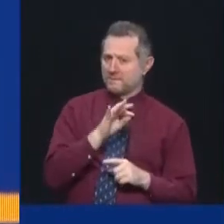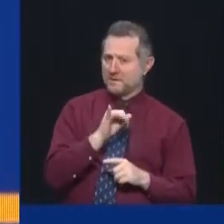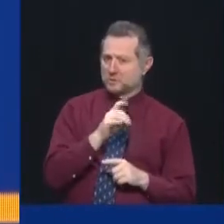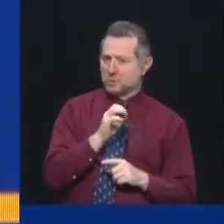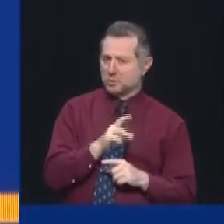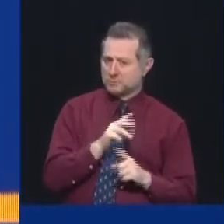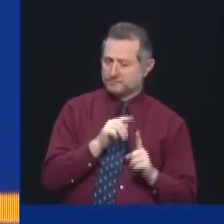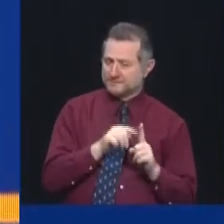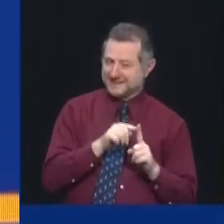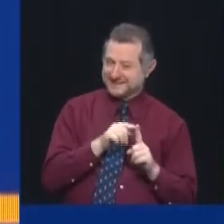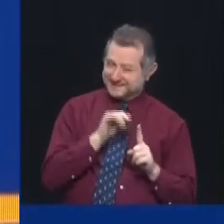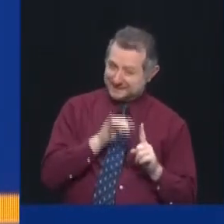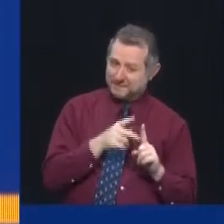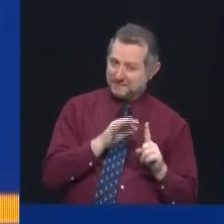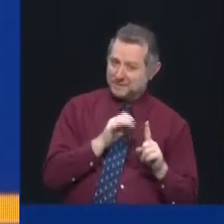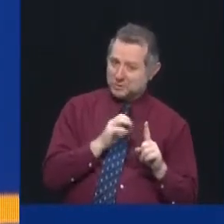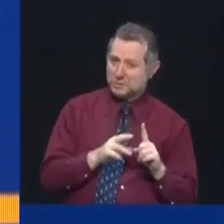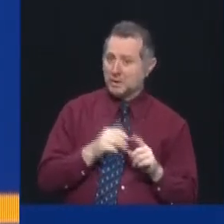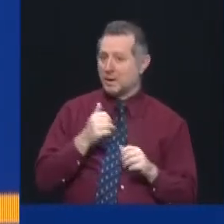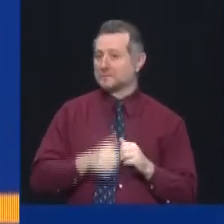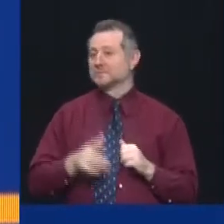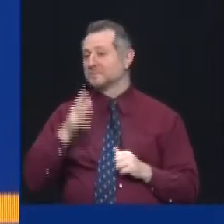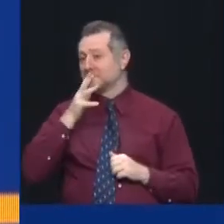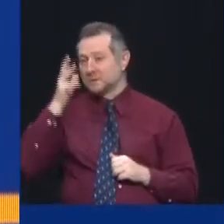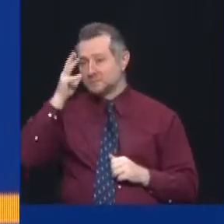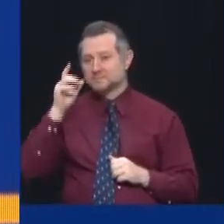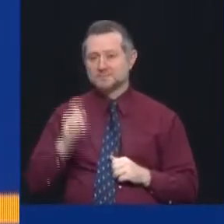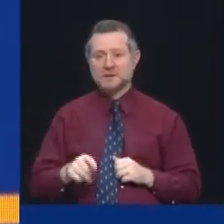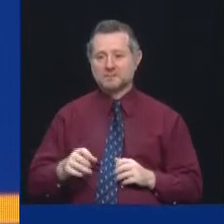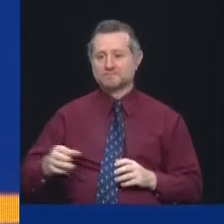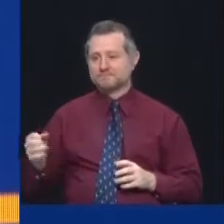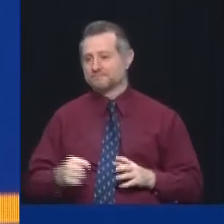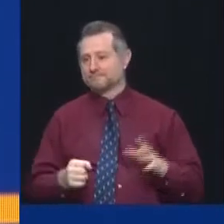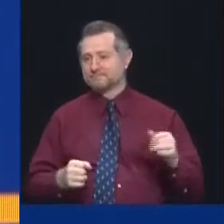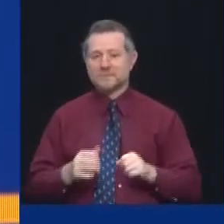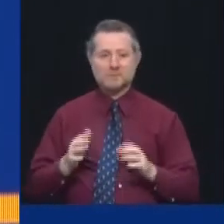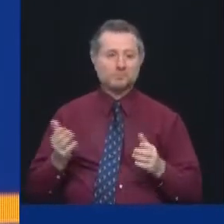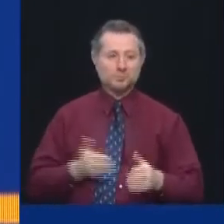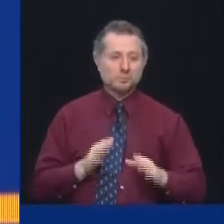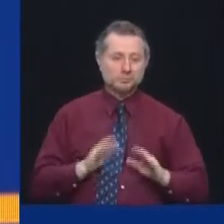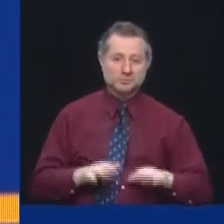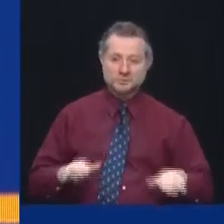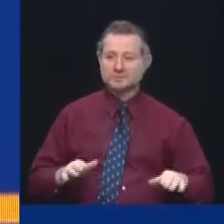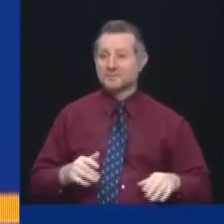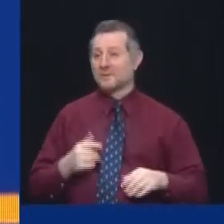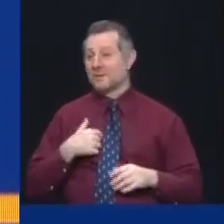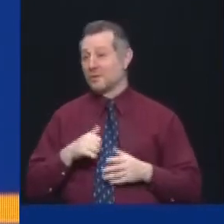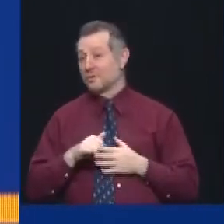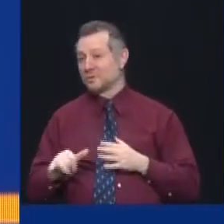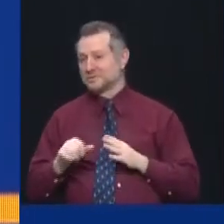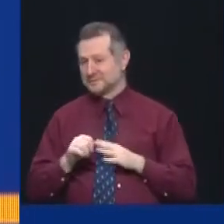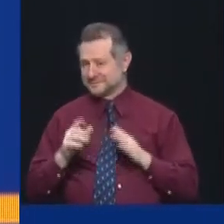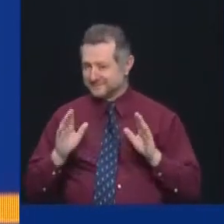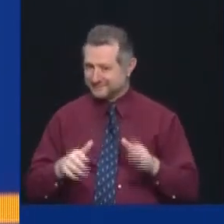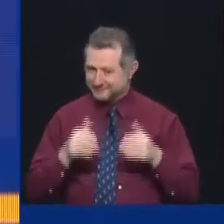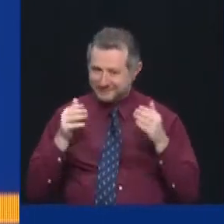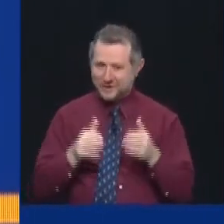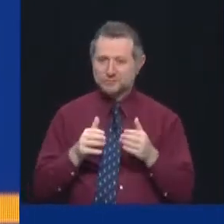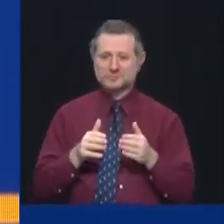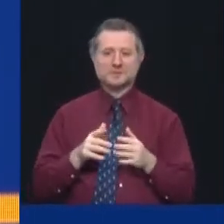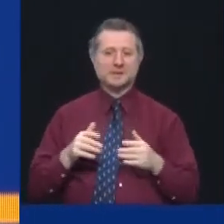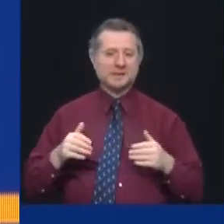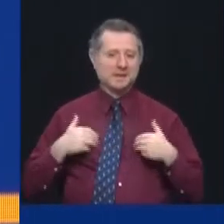we have a moment here where we have to say, this is a time when we're going to rebuild, but not rebuild to where we were. We're going to build something